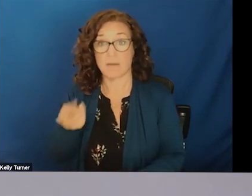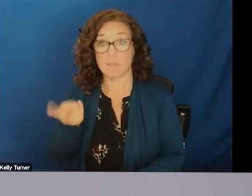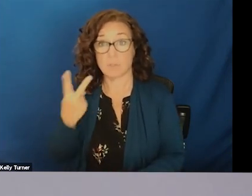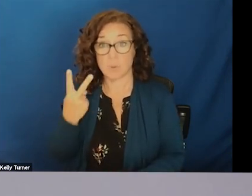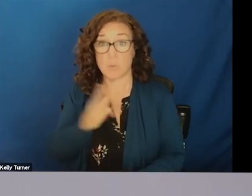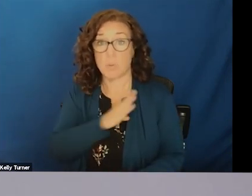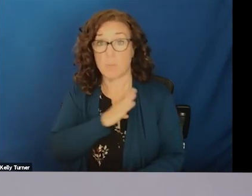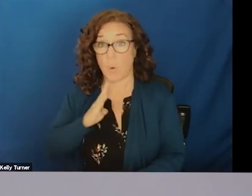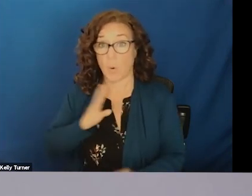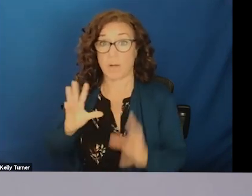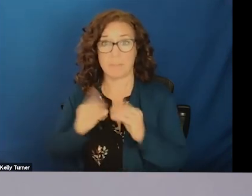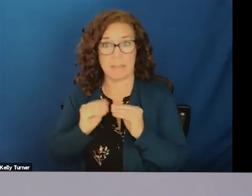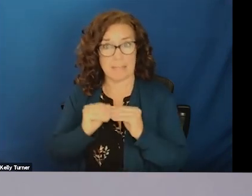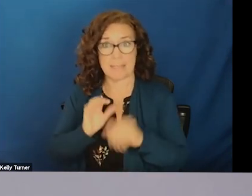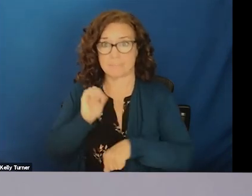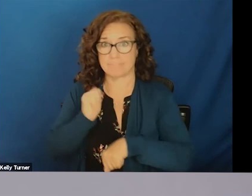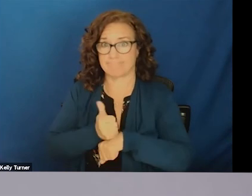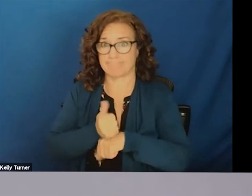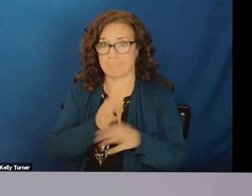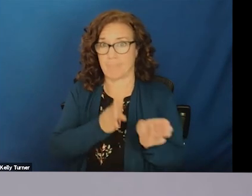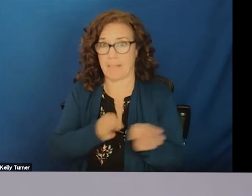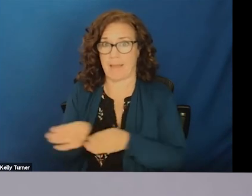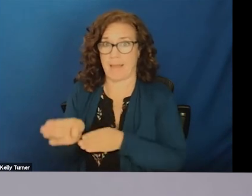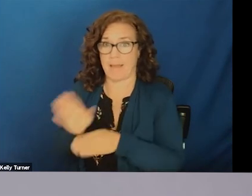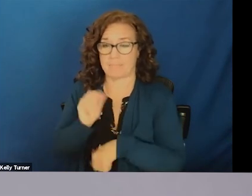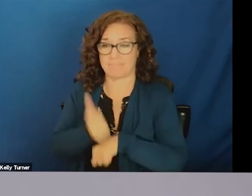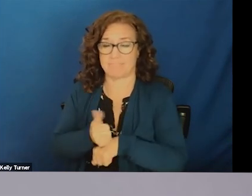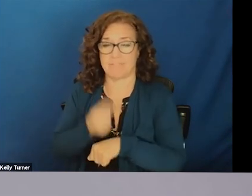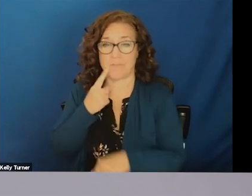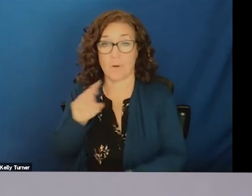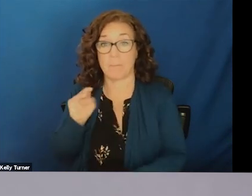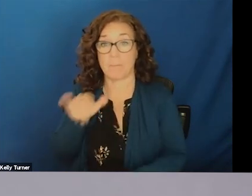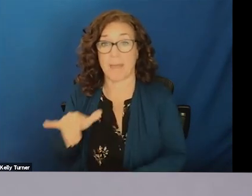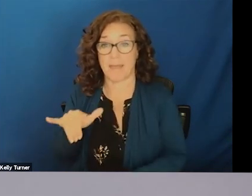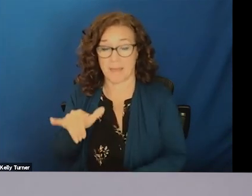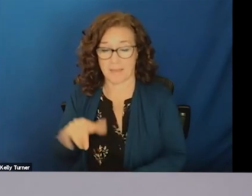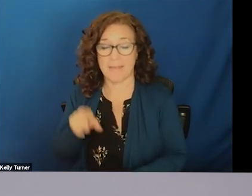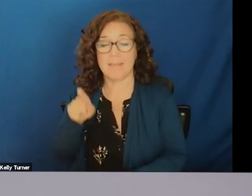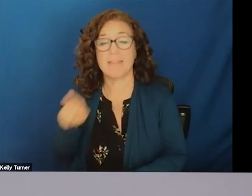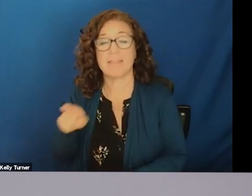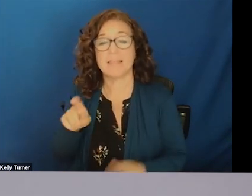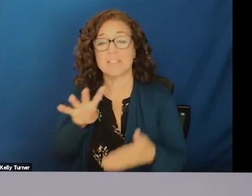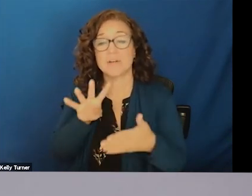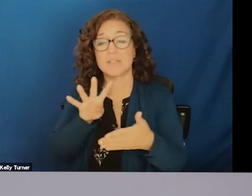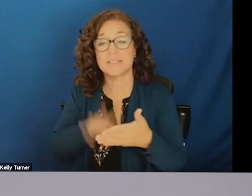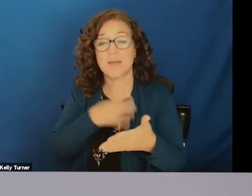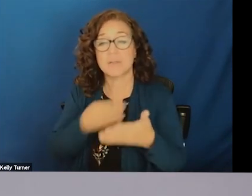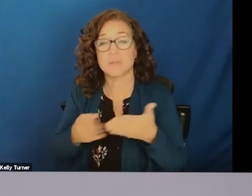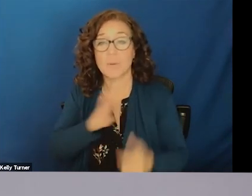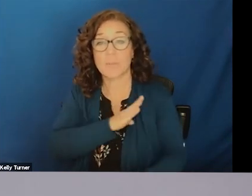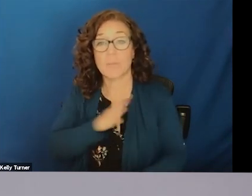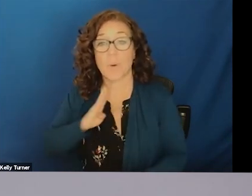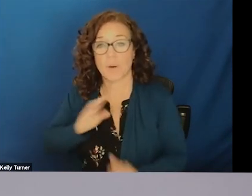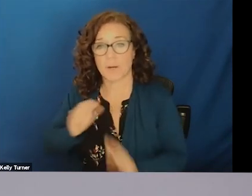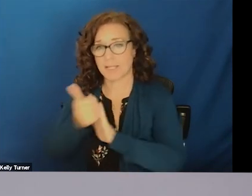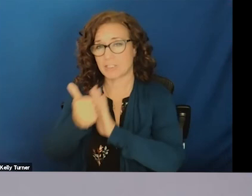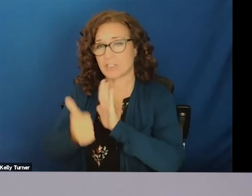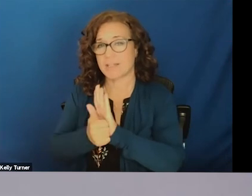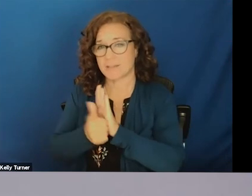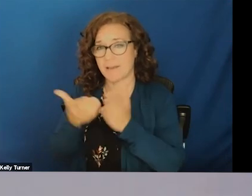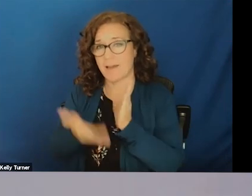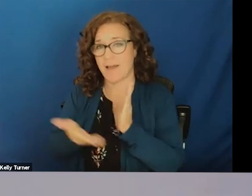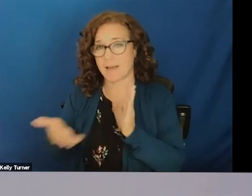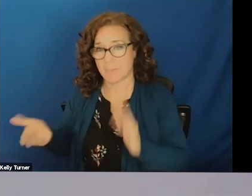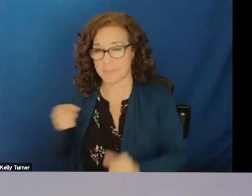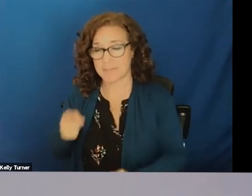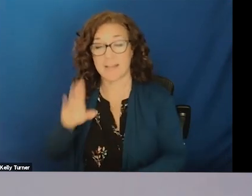well planned out already for May. These are scheduled board agenda items. I know that there are others